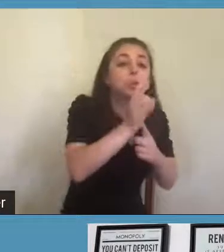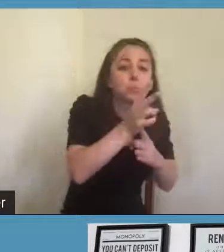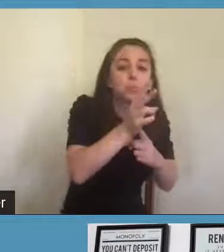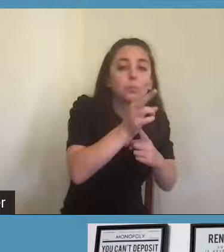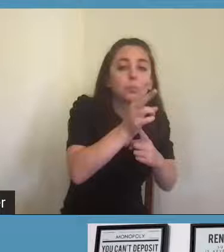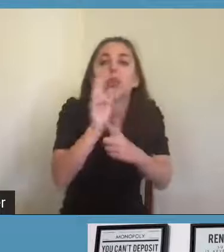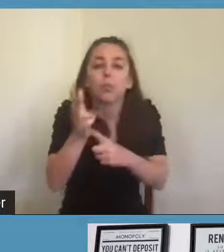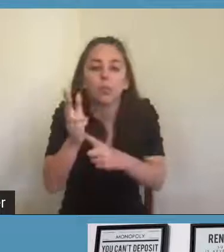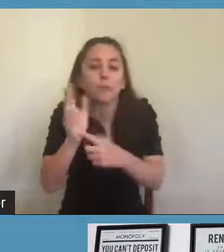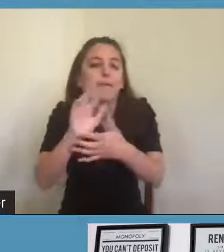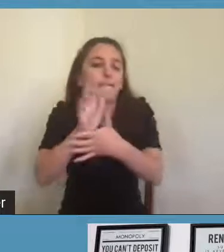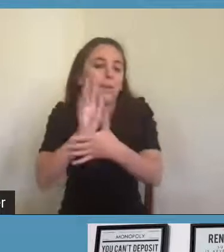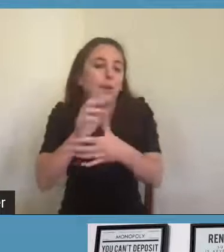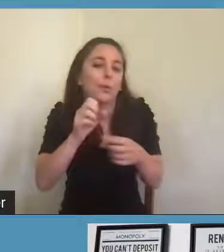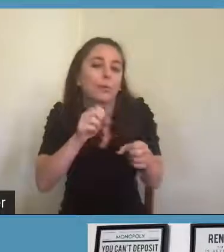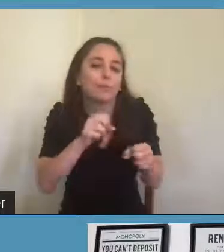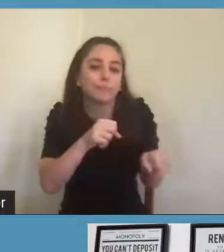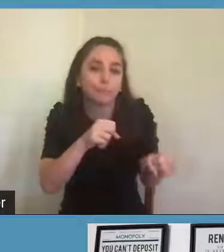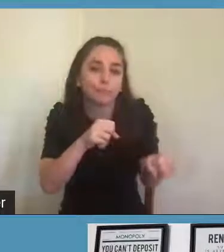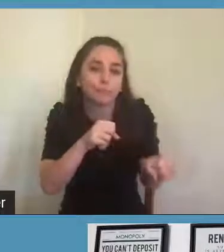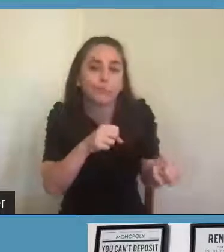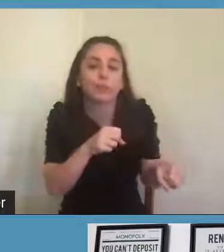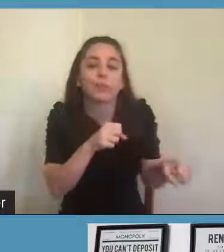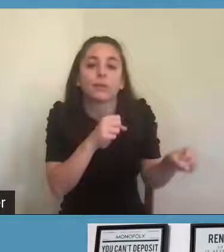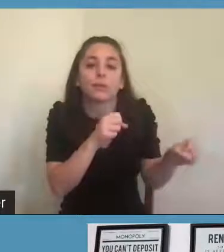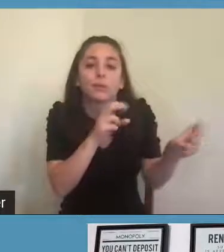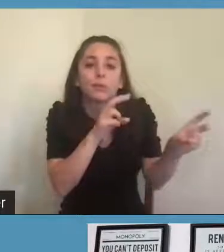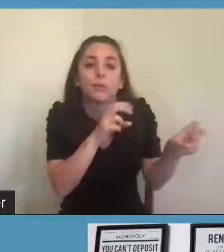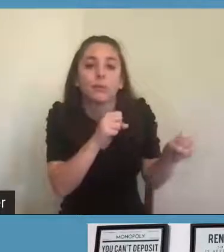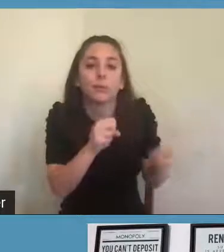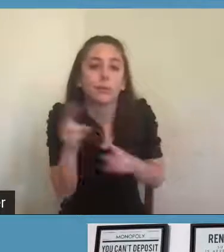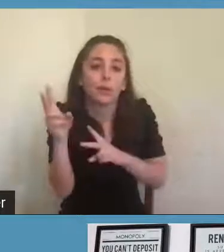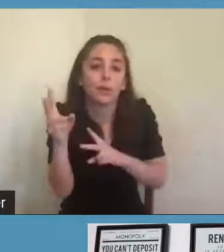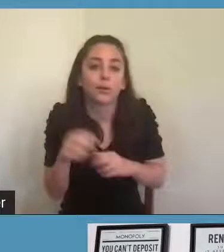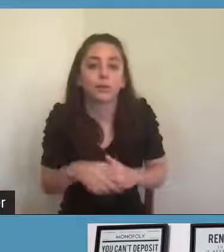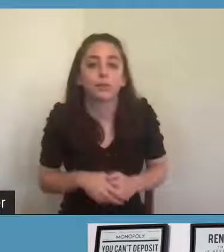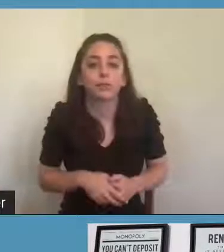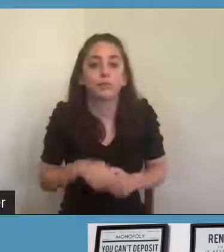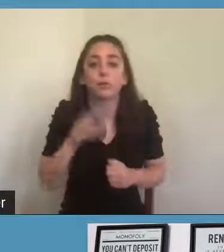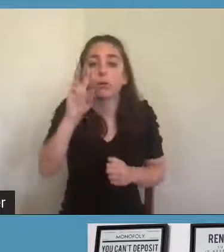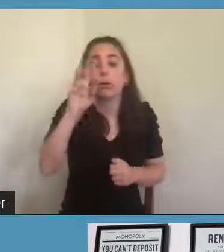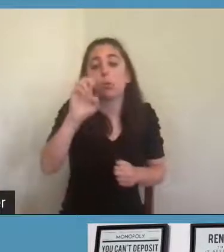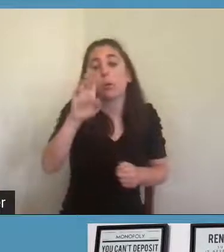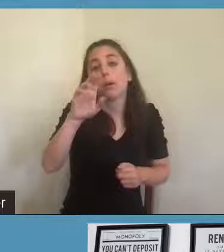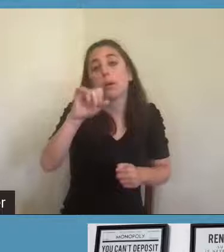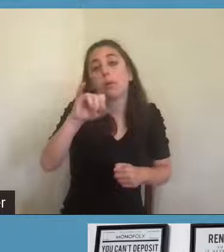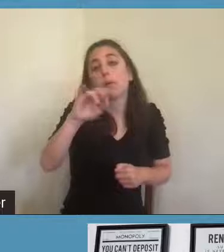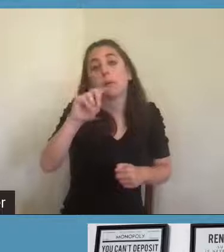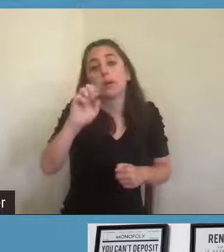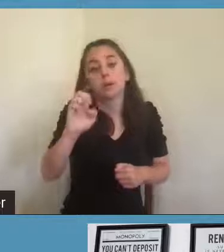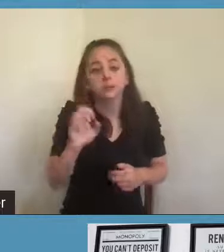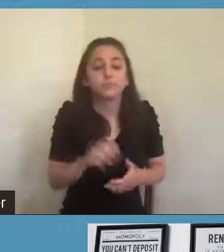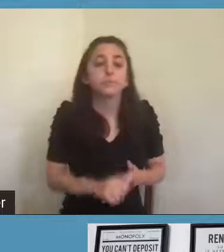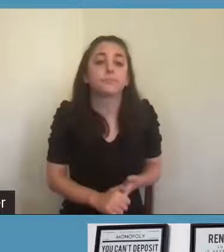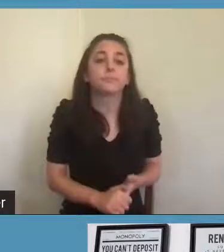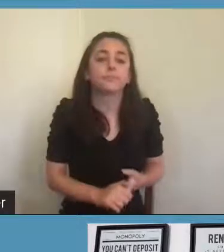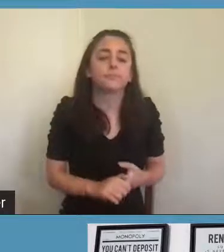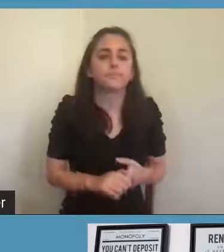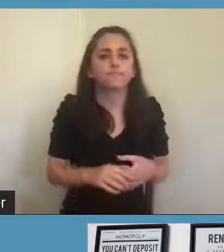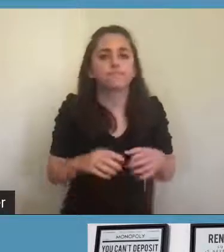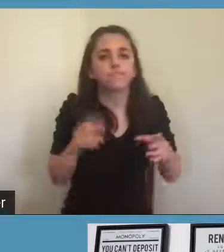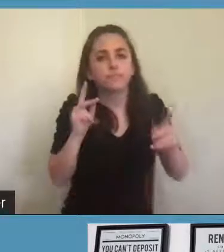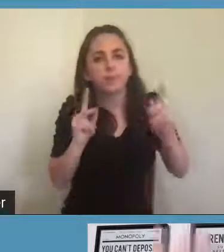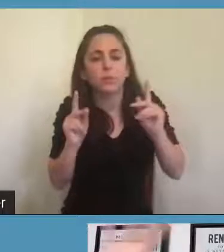Great, that's fine. Put that on your website, because these are folks that typically are going to be engaged, are going to want to kind of potentially